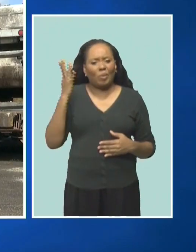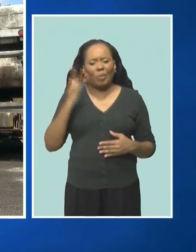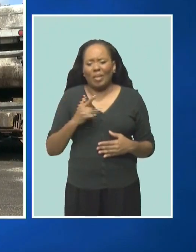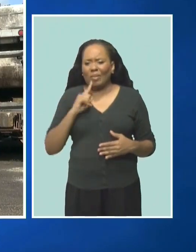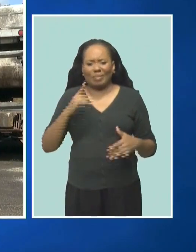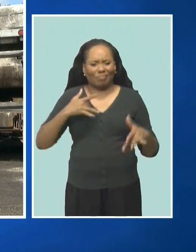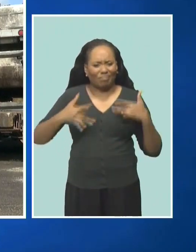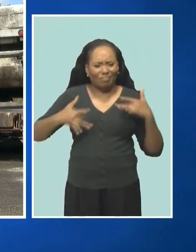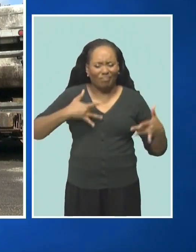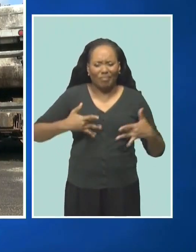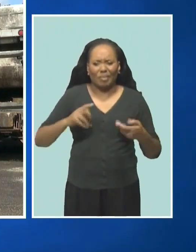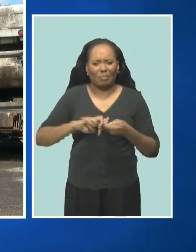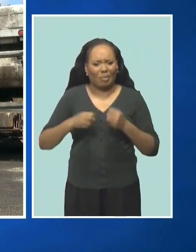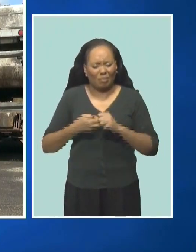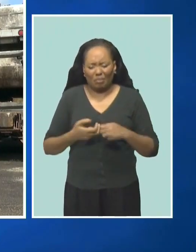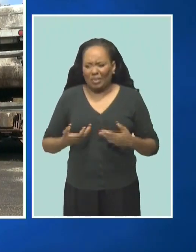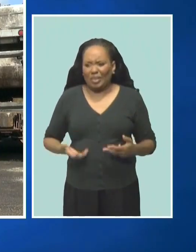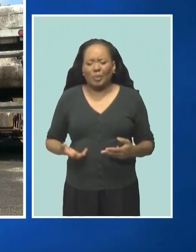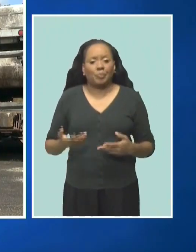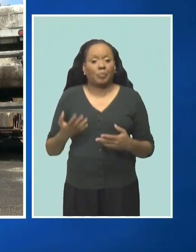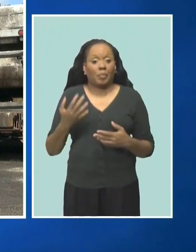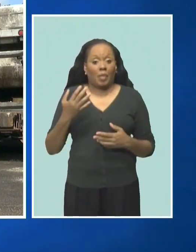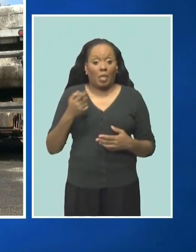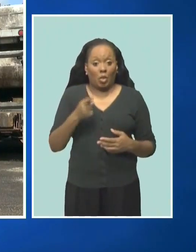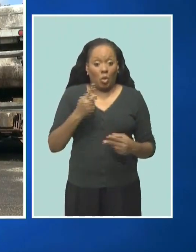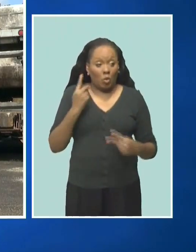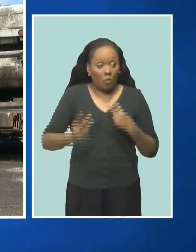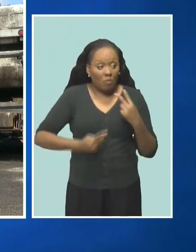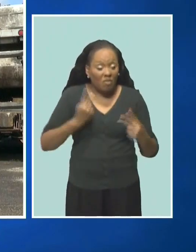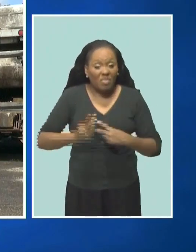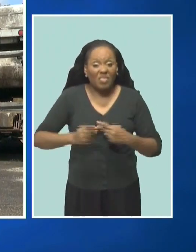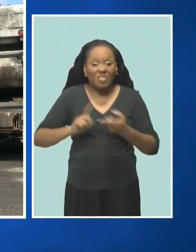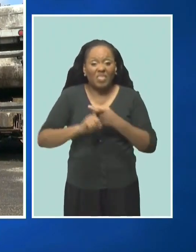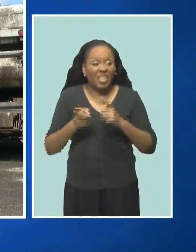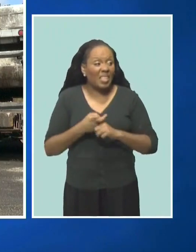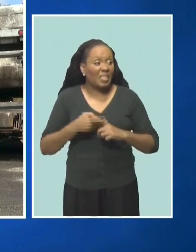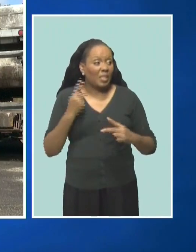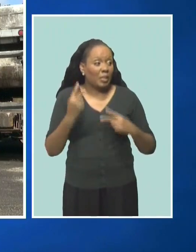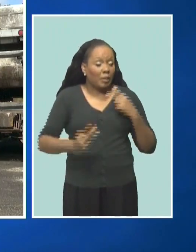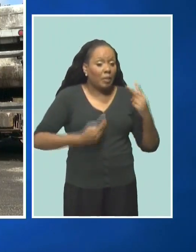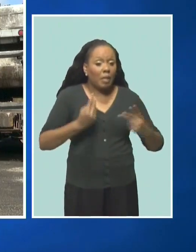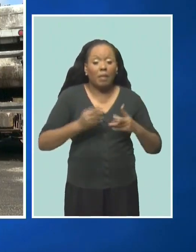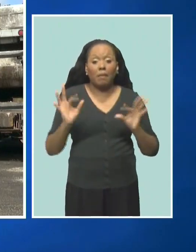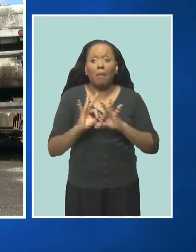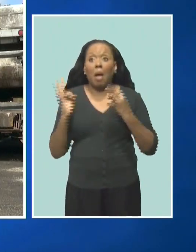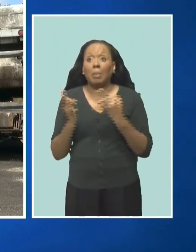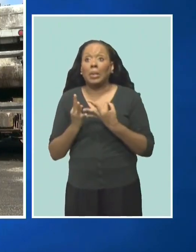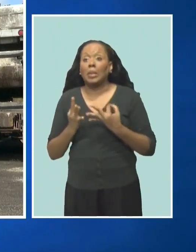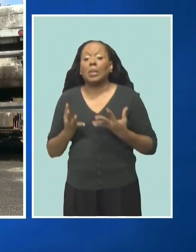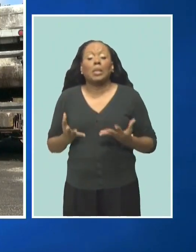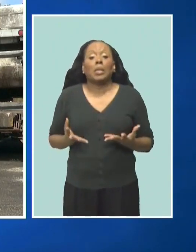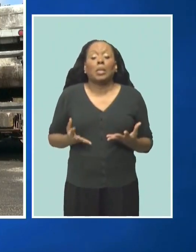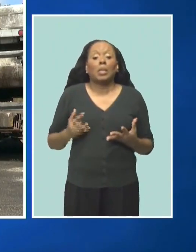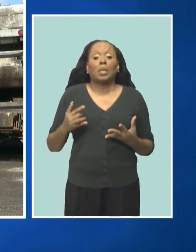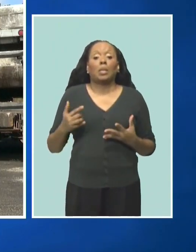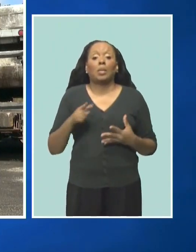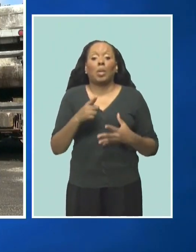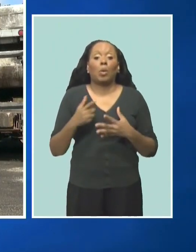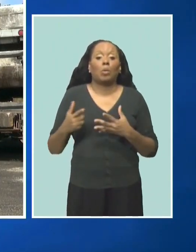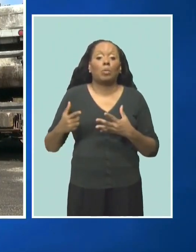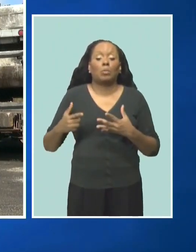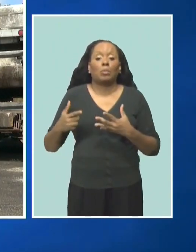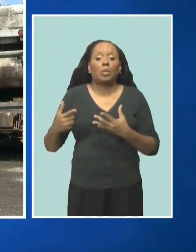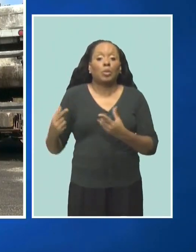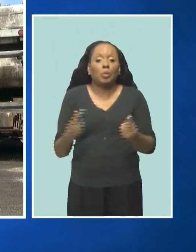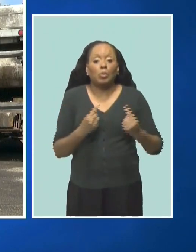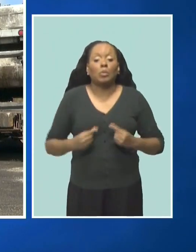and we are appealing to those who visit friends, family in Westbury, or those who are doing business, like you're visiting